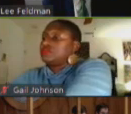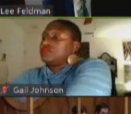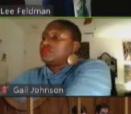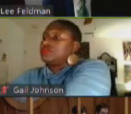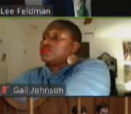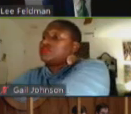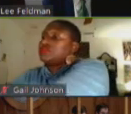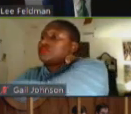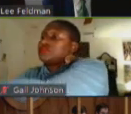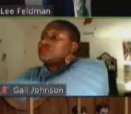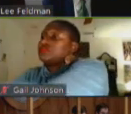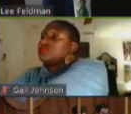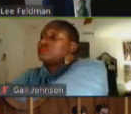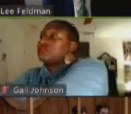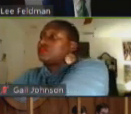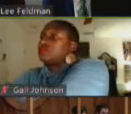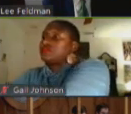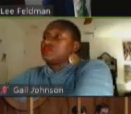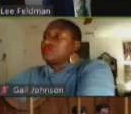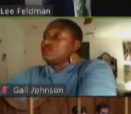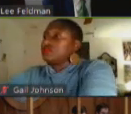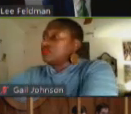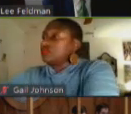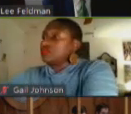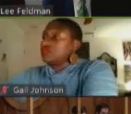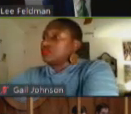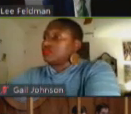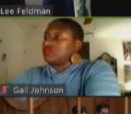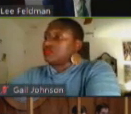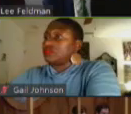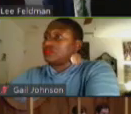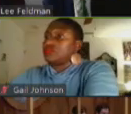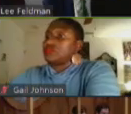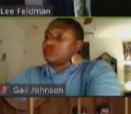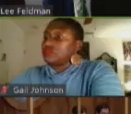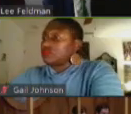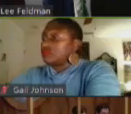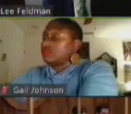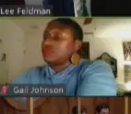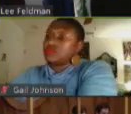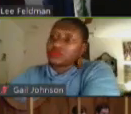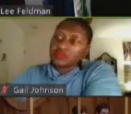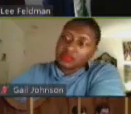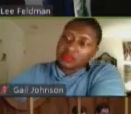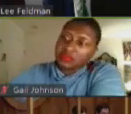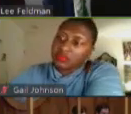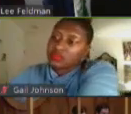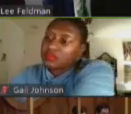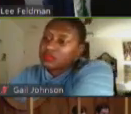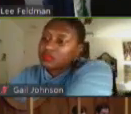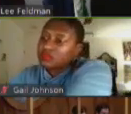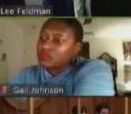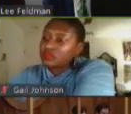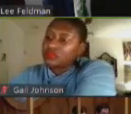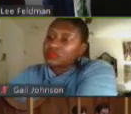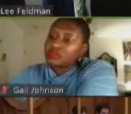would be that you pass what we present to you tonight, and then let us come back with a revised